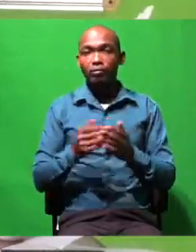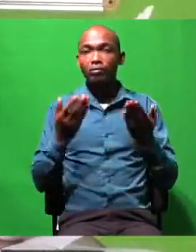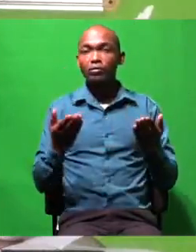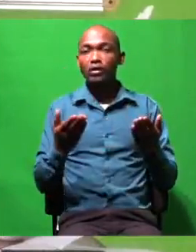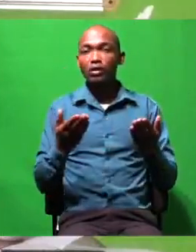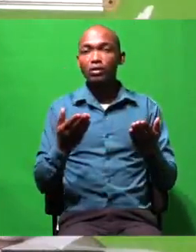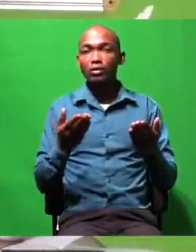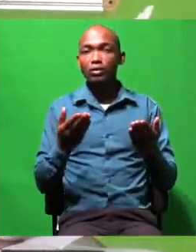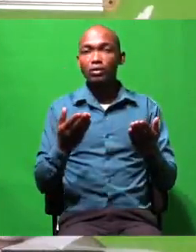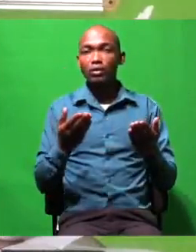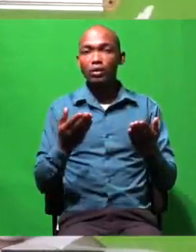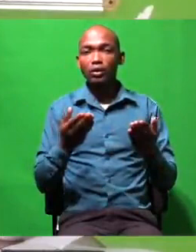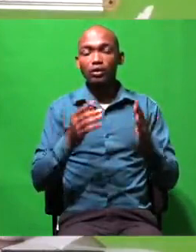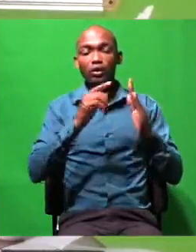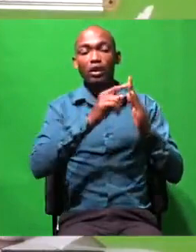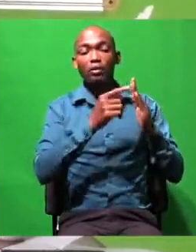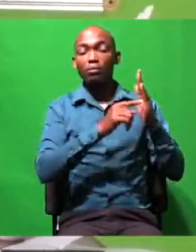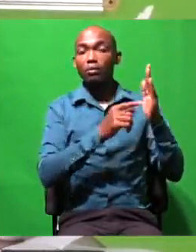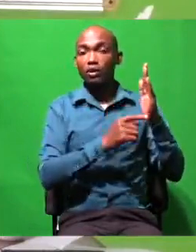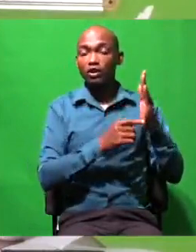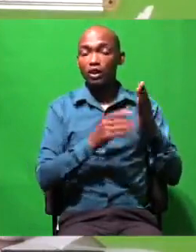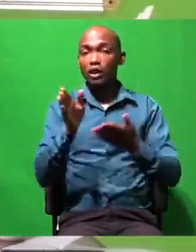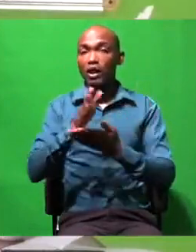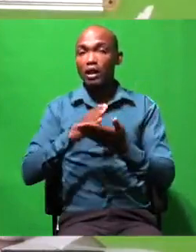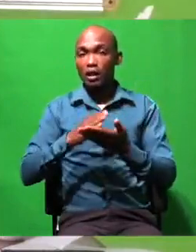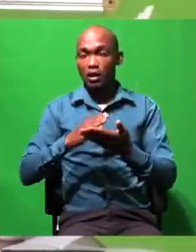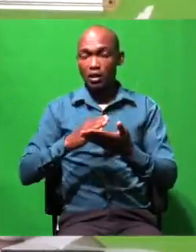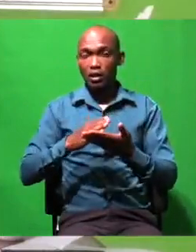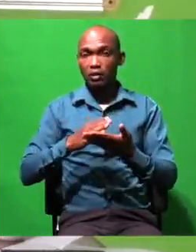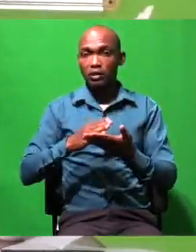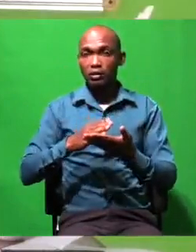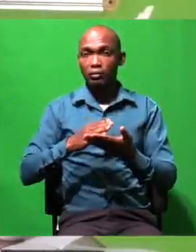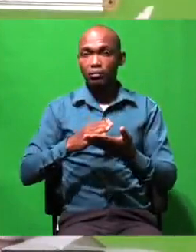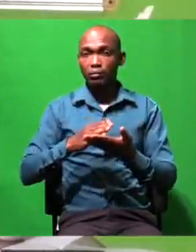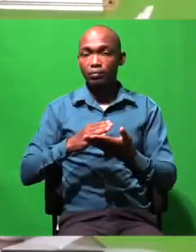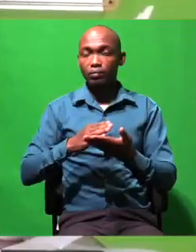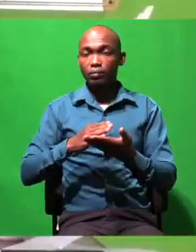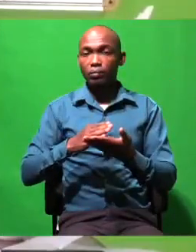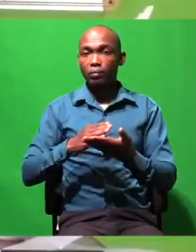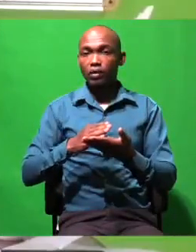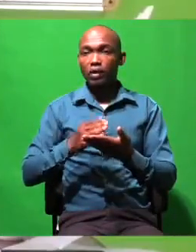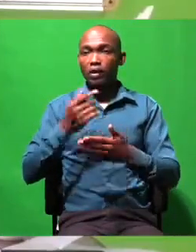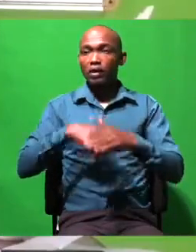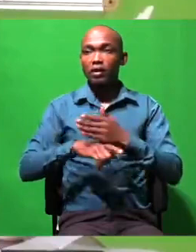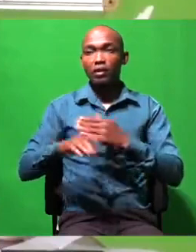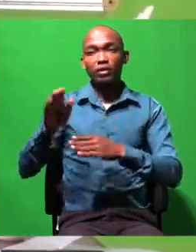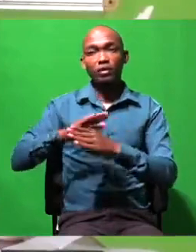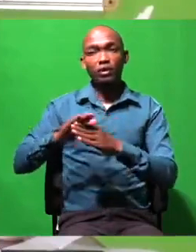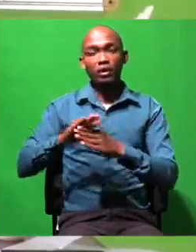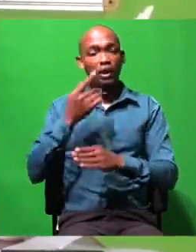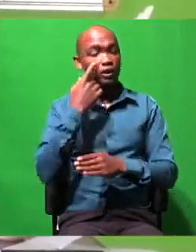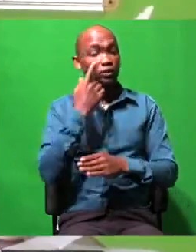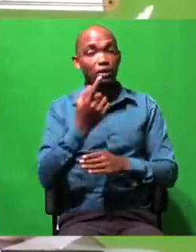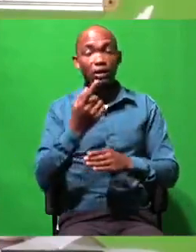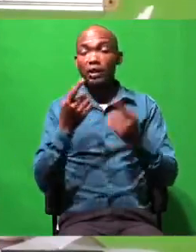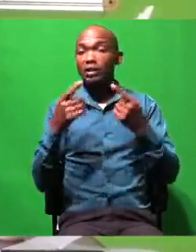now on, you can mention areas where chemistry can be